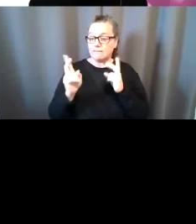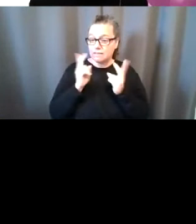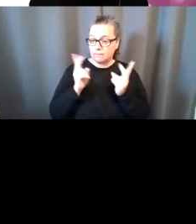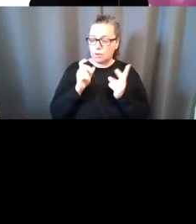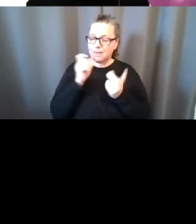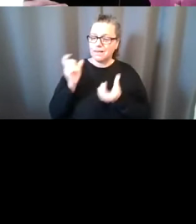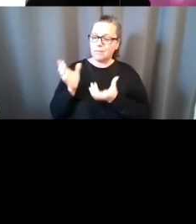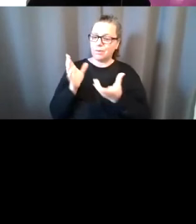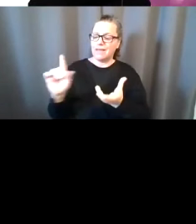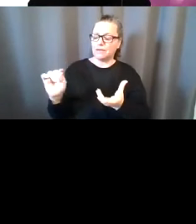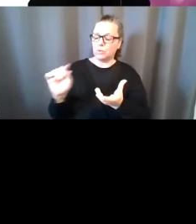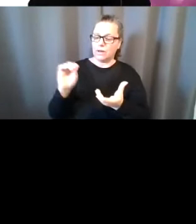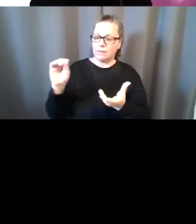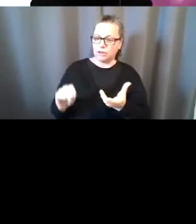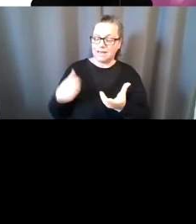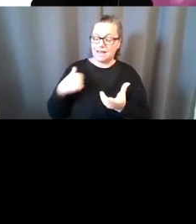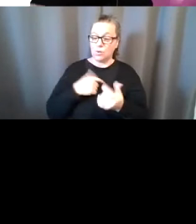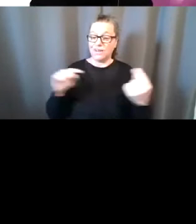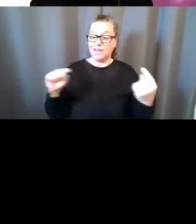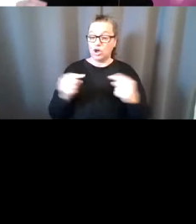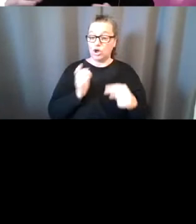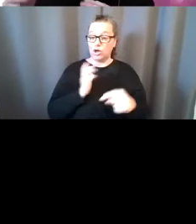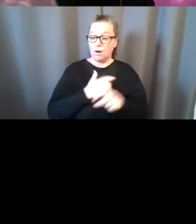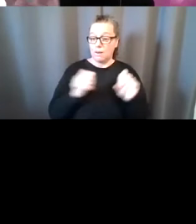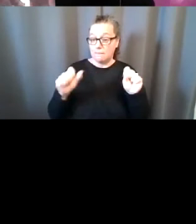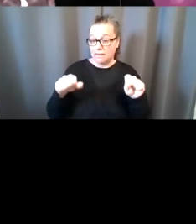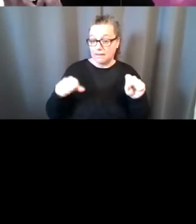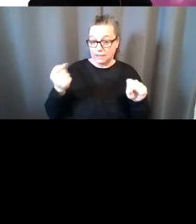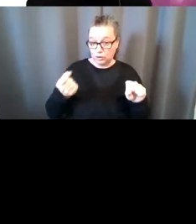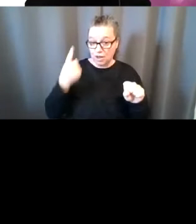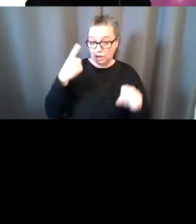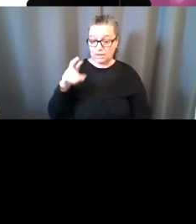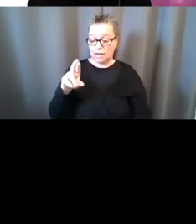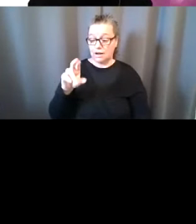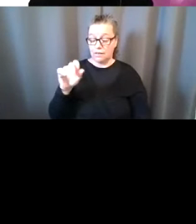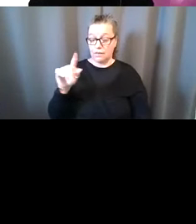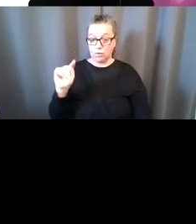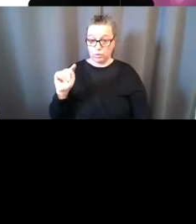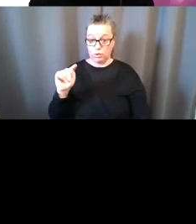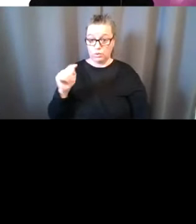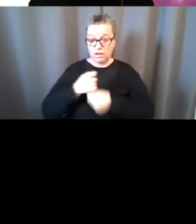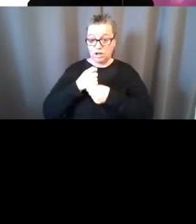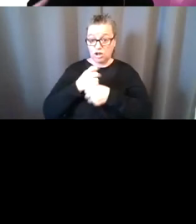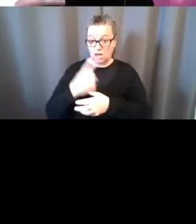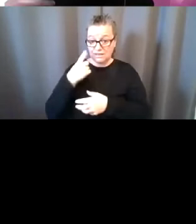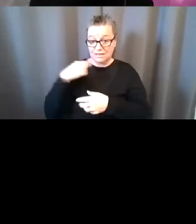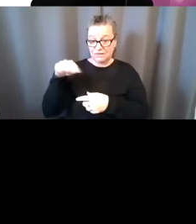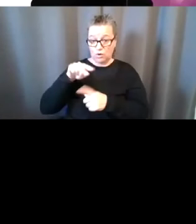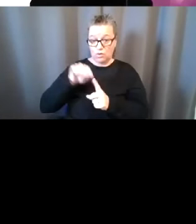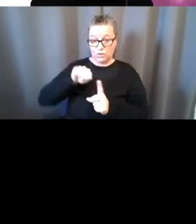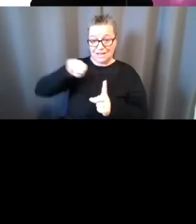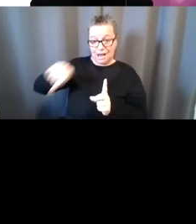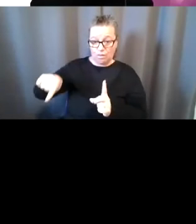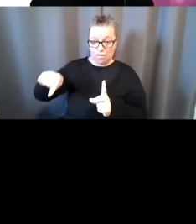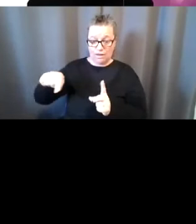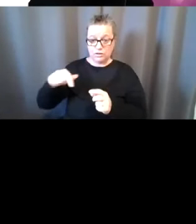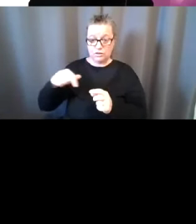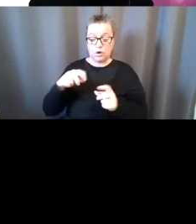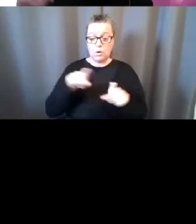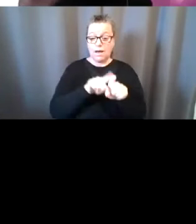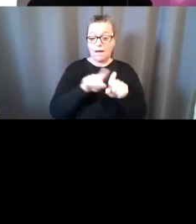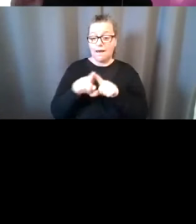that 20%, we hinder our ability to understand the root causes for these outliers. So as a healthcare system